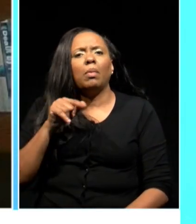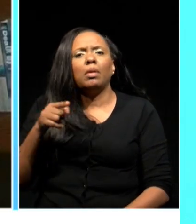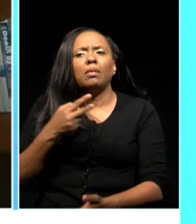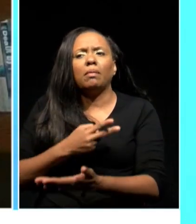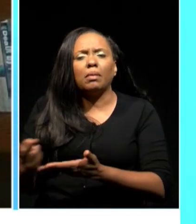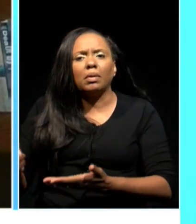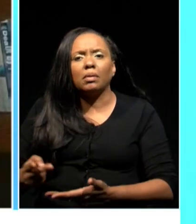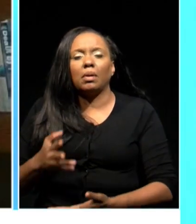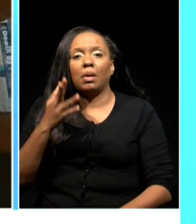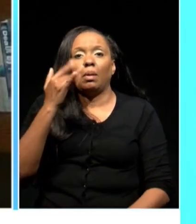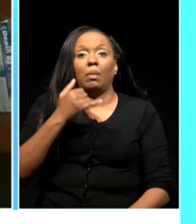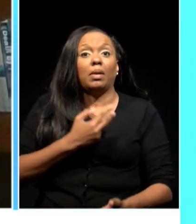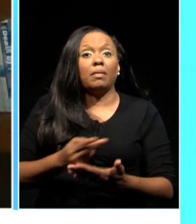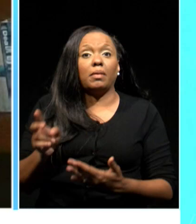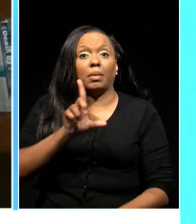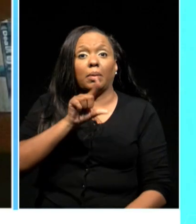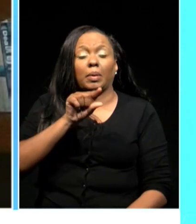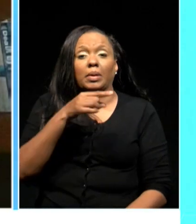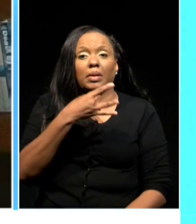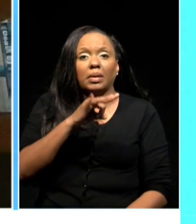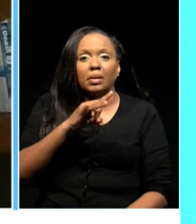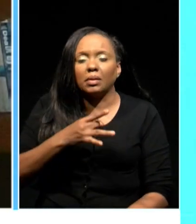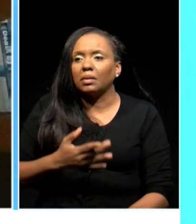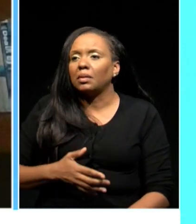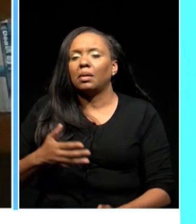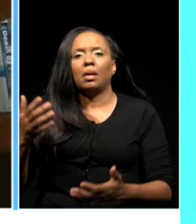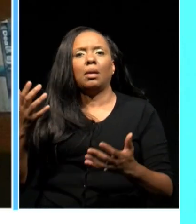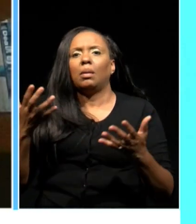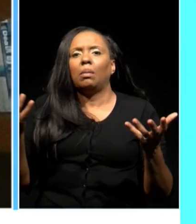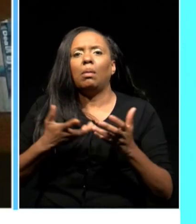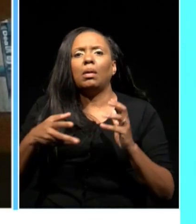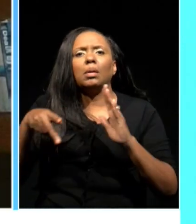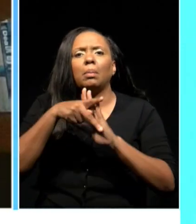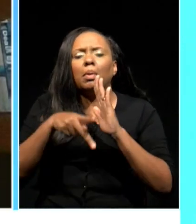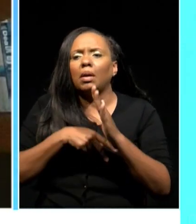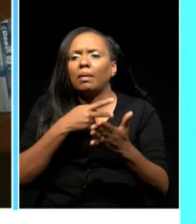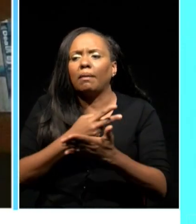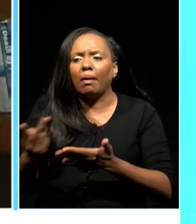between 2008 and 2018? What were the major policy failures? My view is that